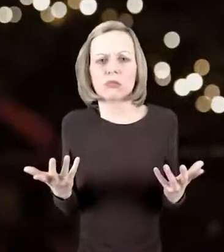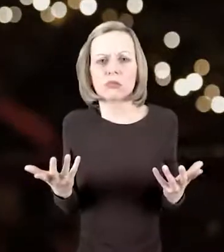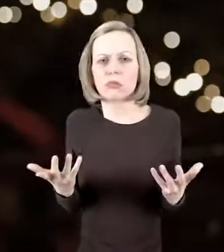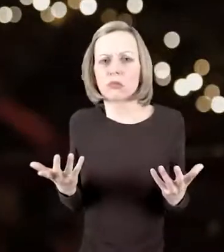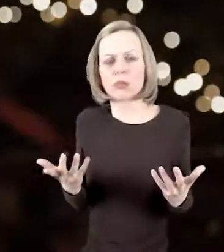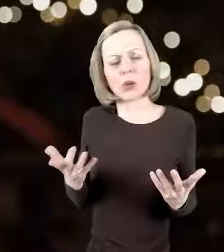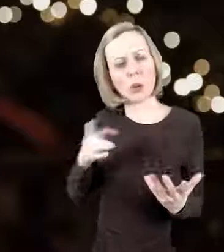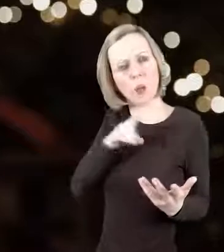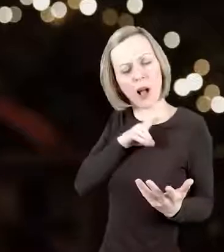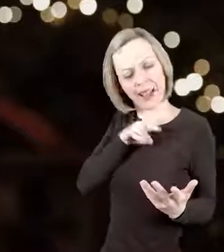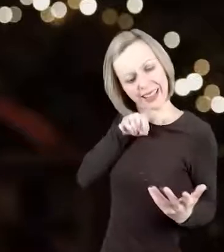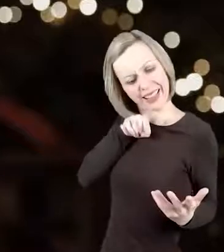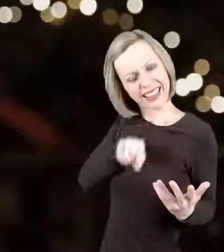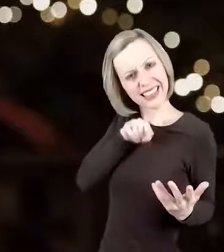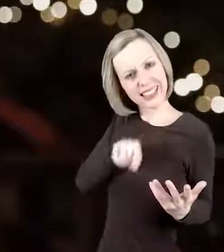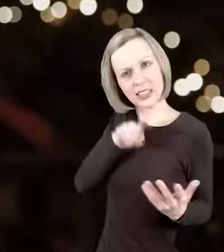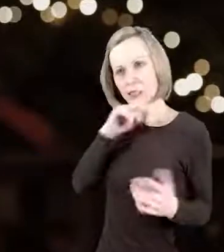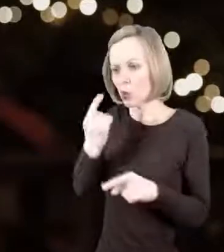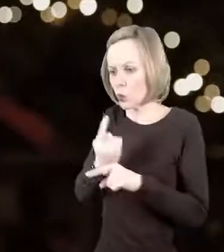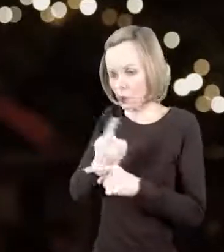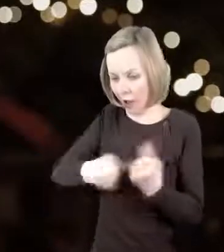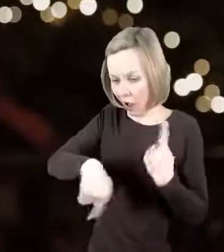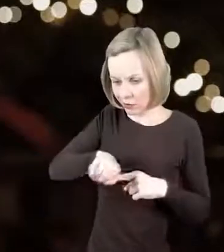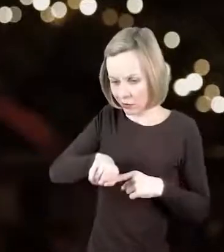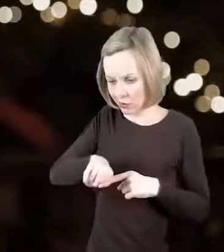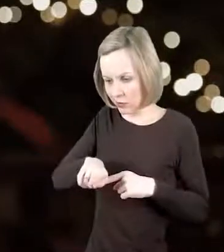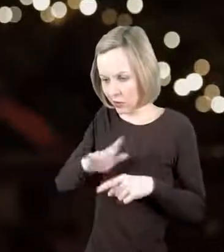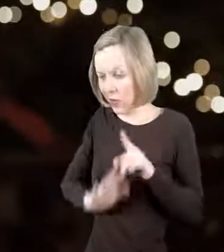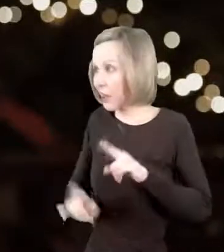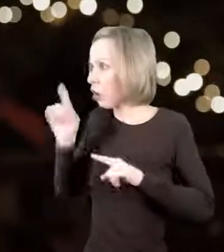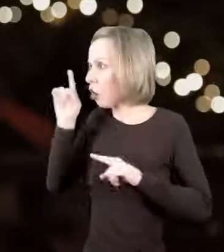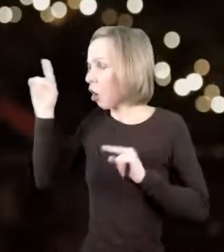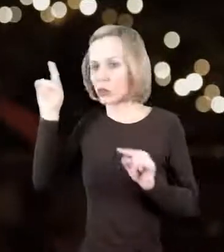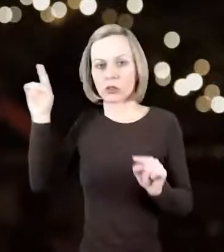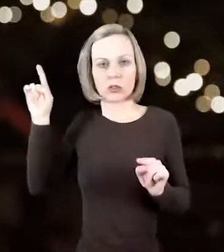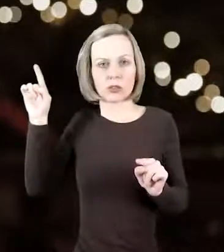But it says something about God and us that is past